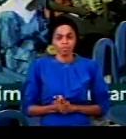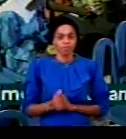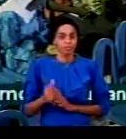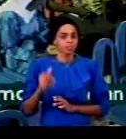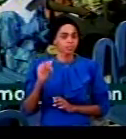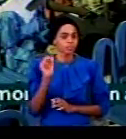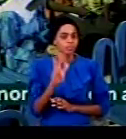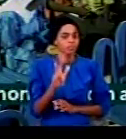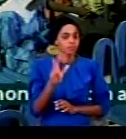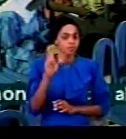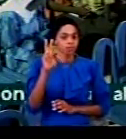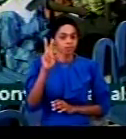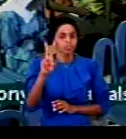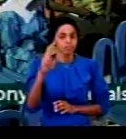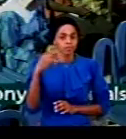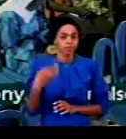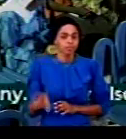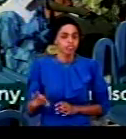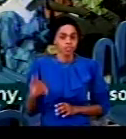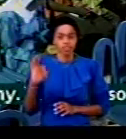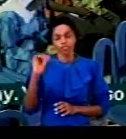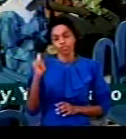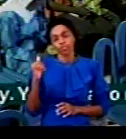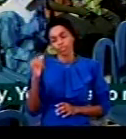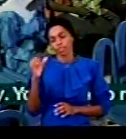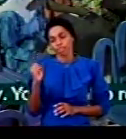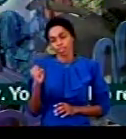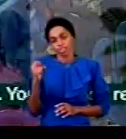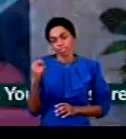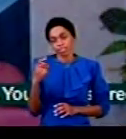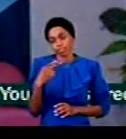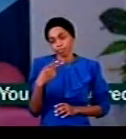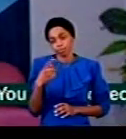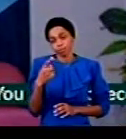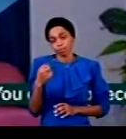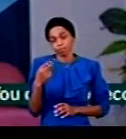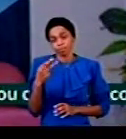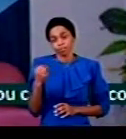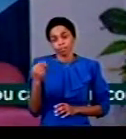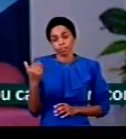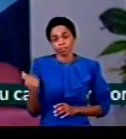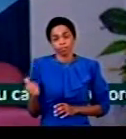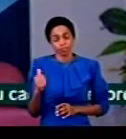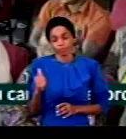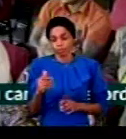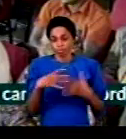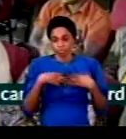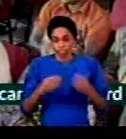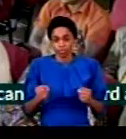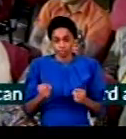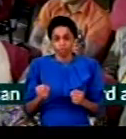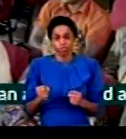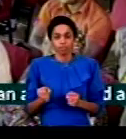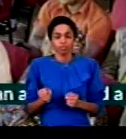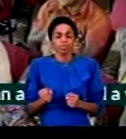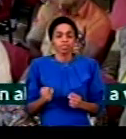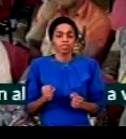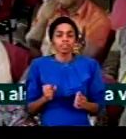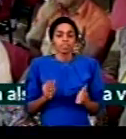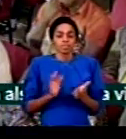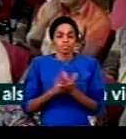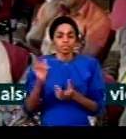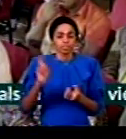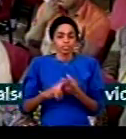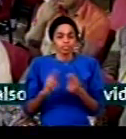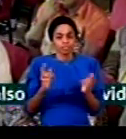symptoms have gone. Praise the Lord. Everybody say gone. Gone. Asthma gone. Gone. Your